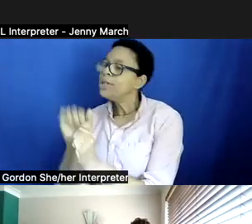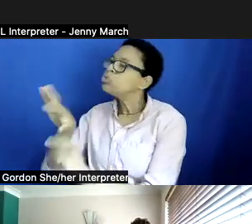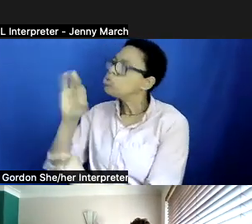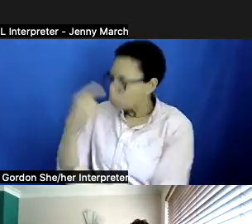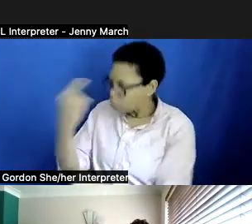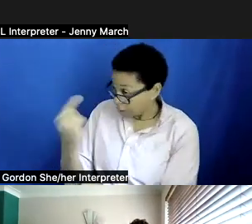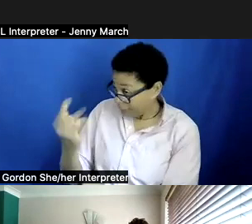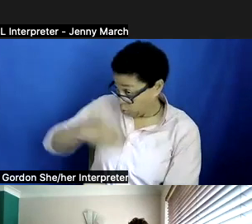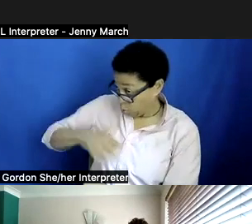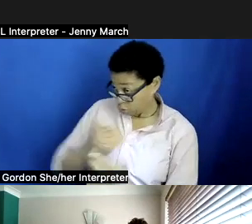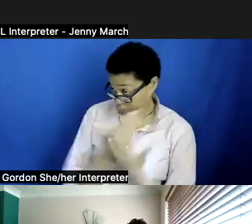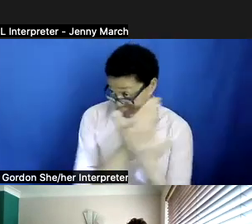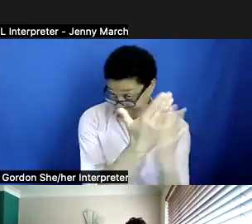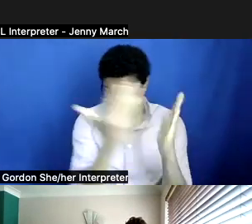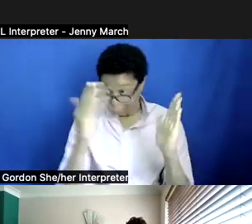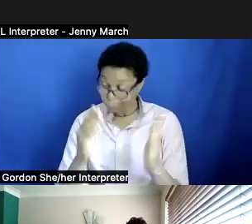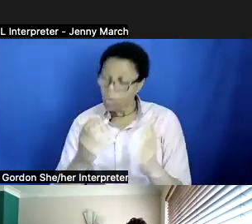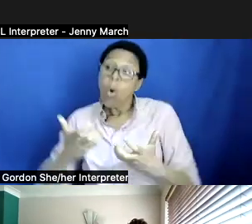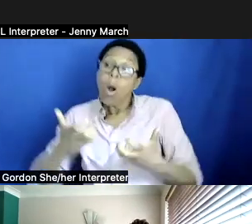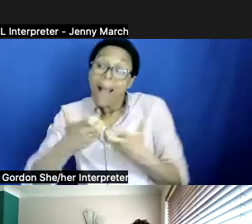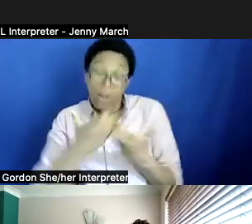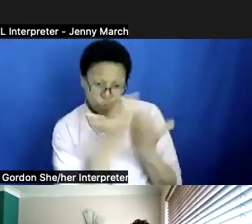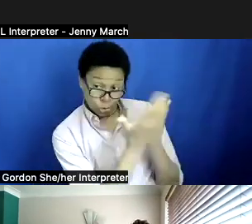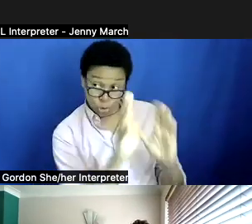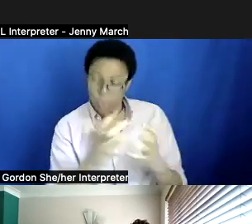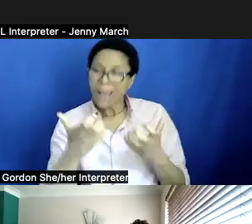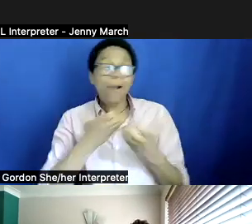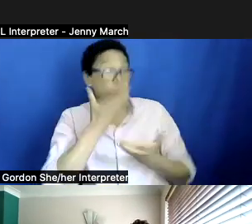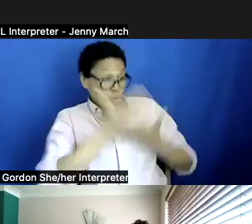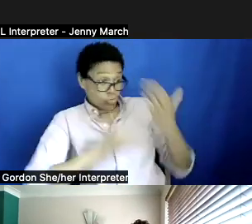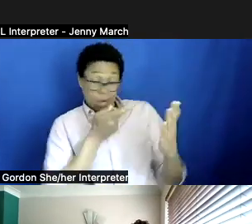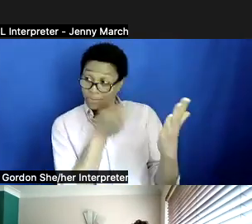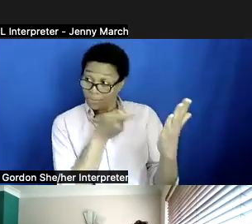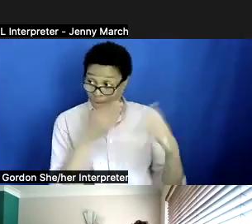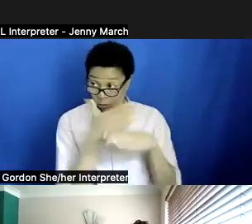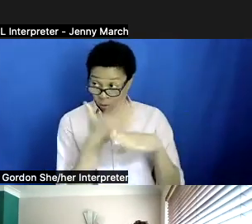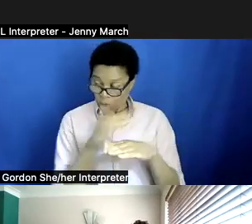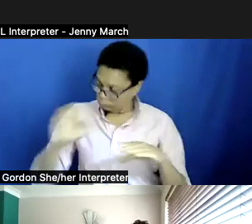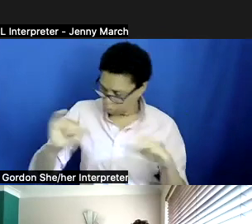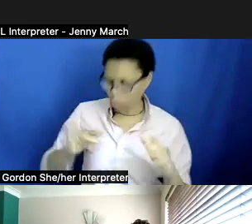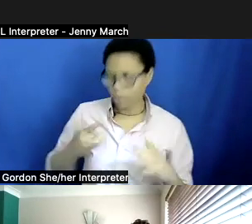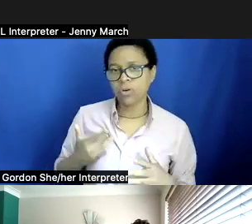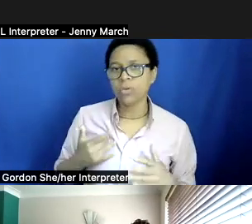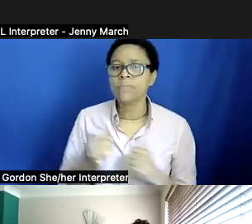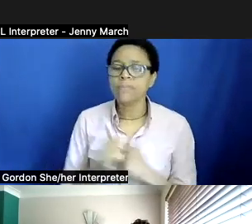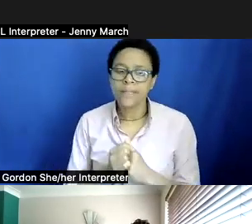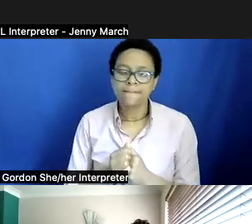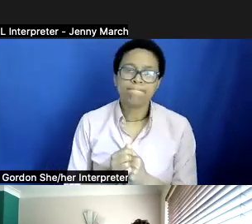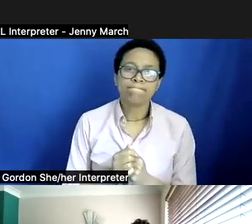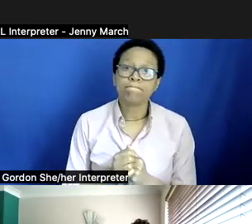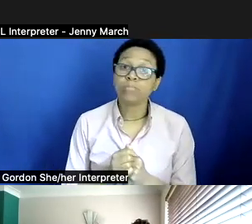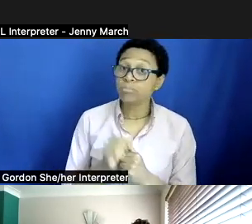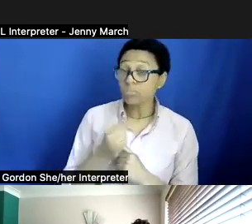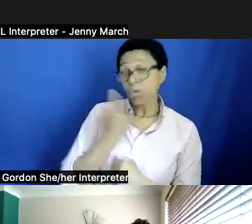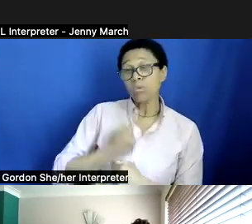exhibited, and they can choose how it's described or framed. One of my pet peeves is if an artist